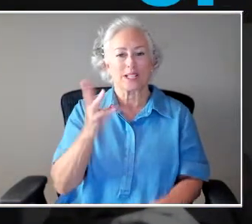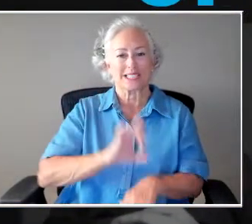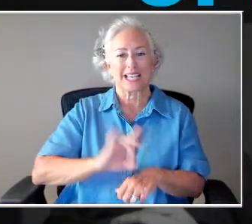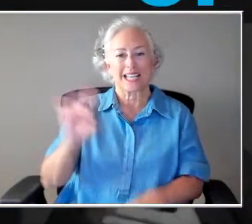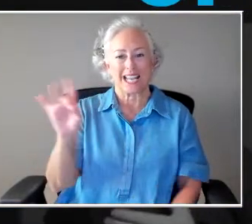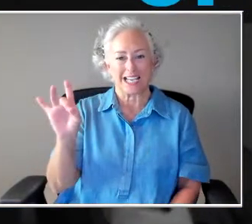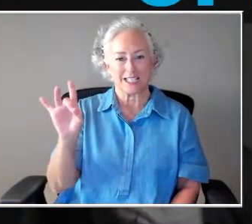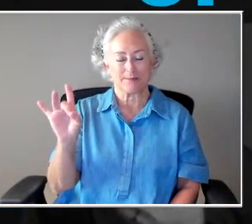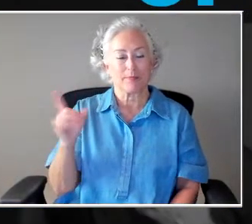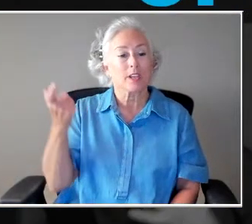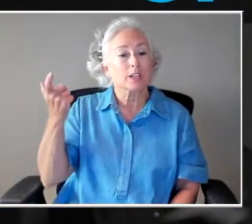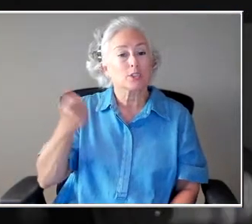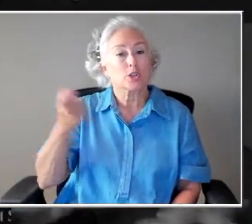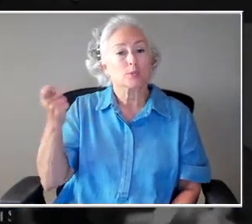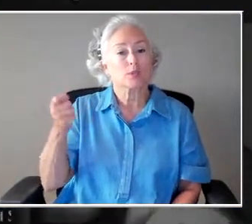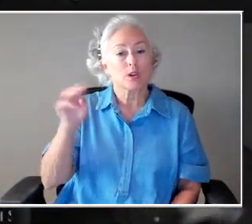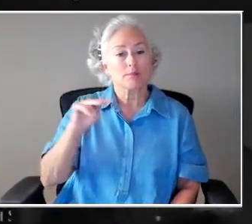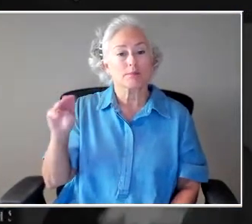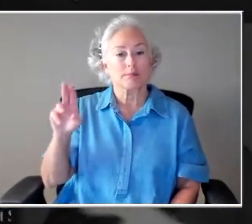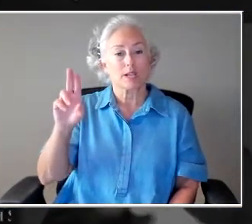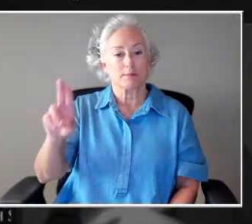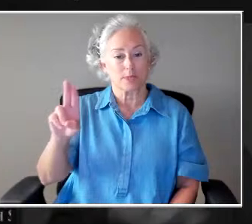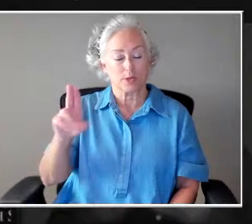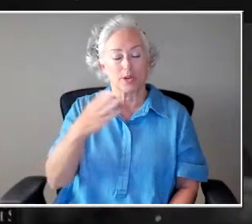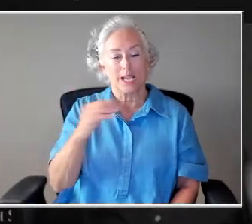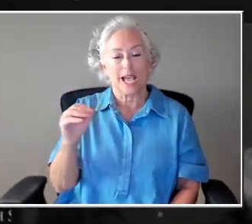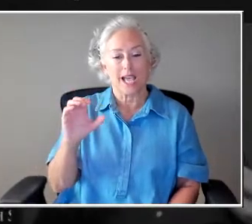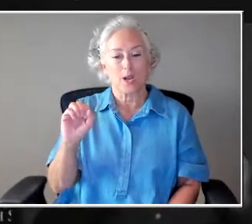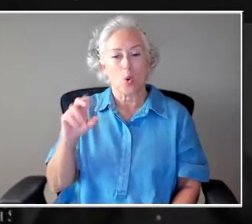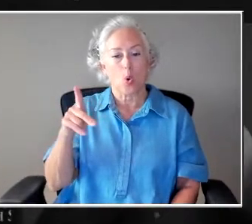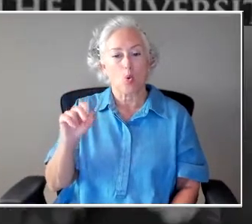Subscribe to our morning medical update and Open Mics